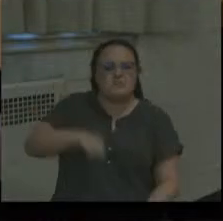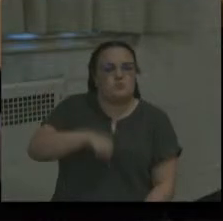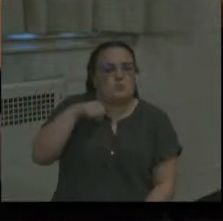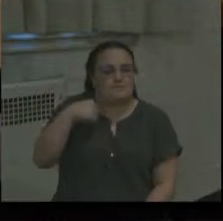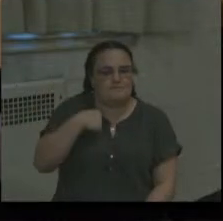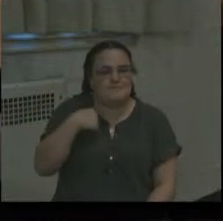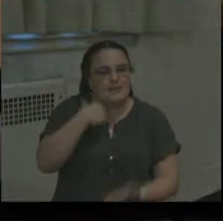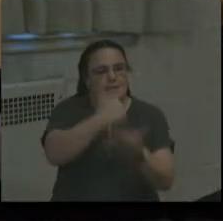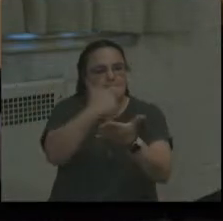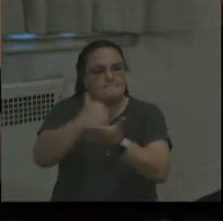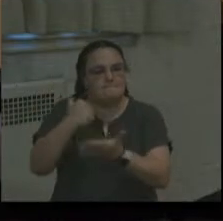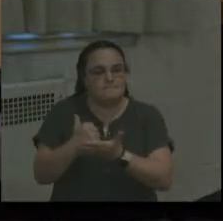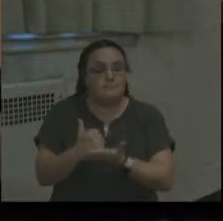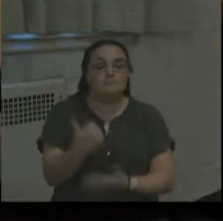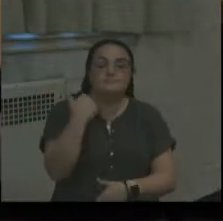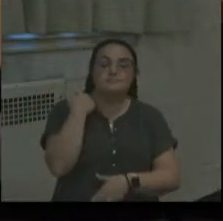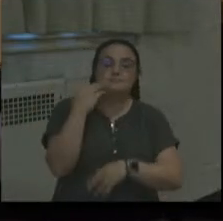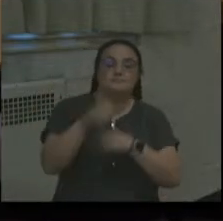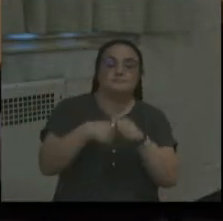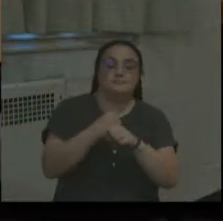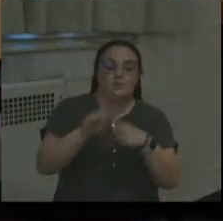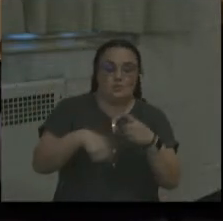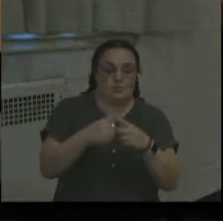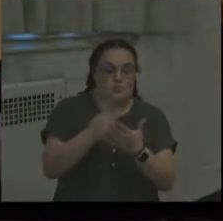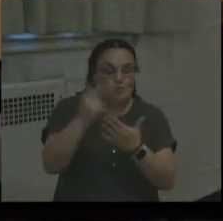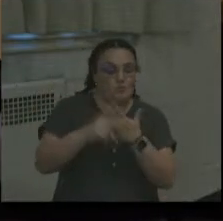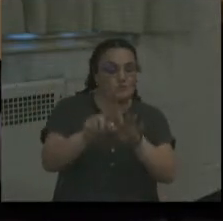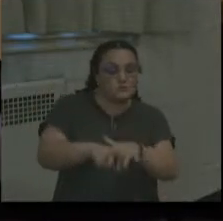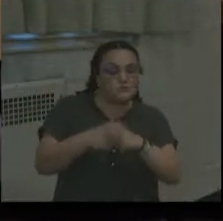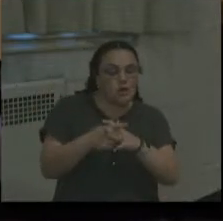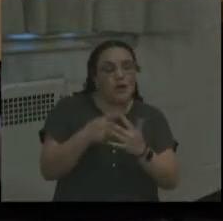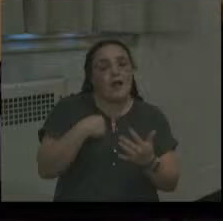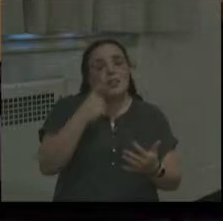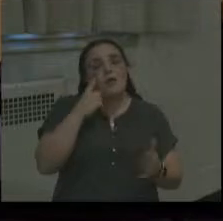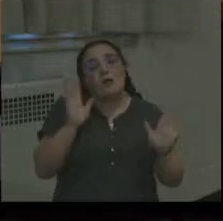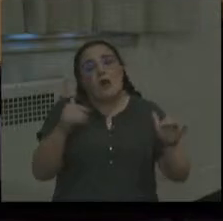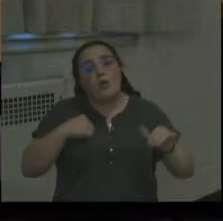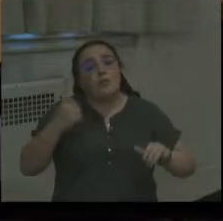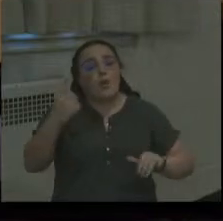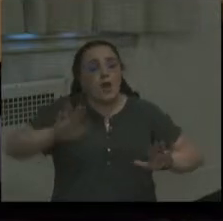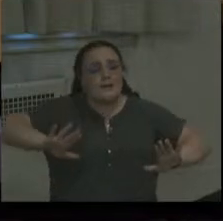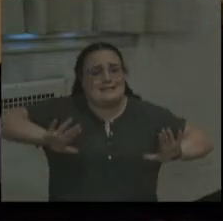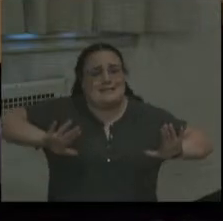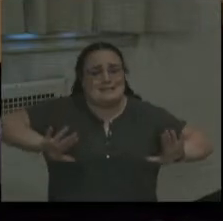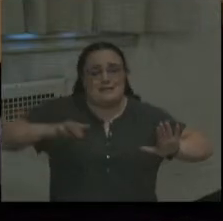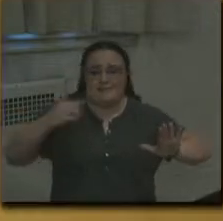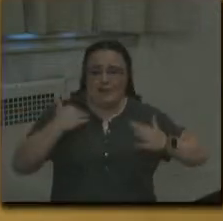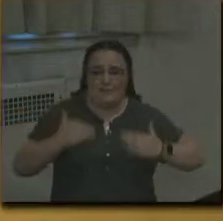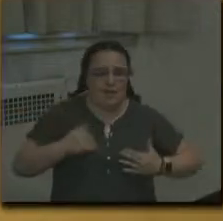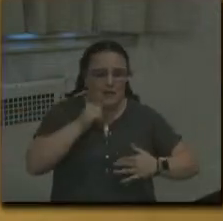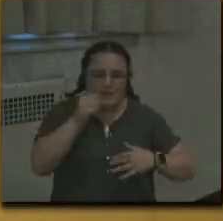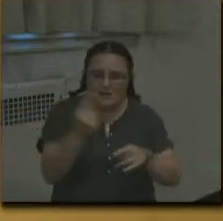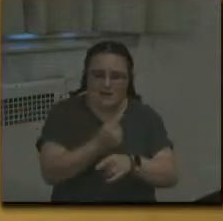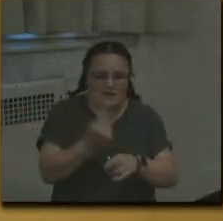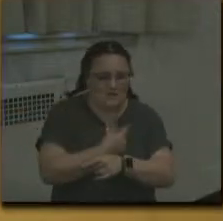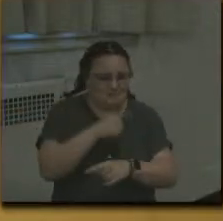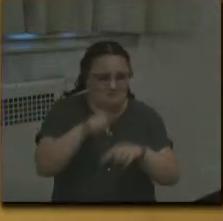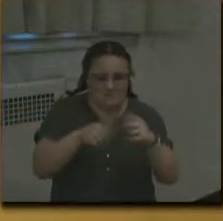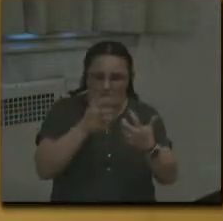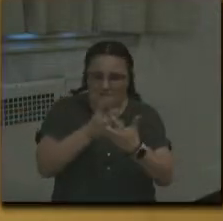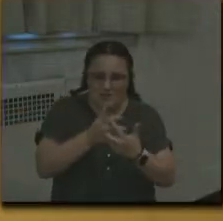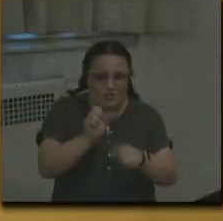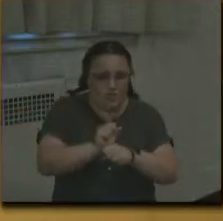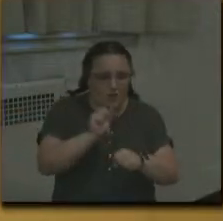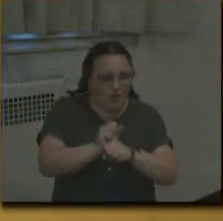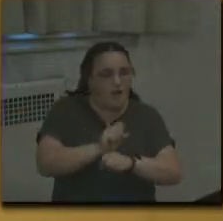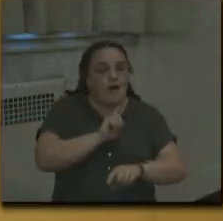last year, when the program started, I came in not being able to do like one push-up. I was not physically fit, but coming up to the end of the school